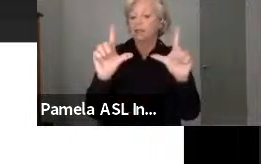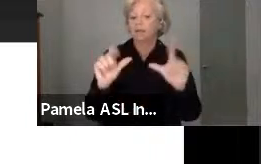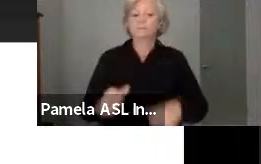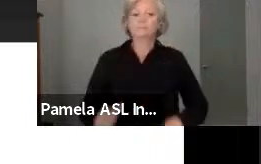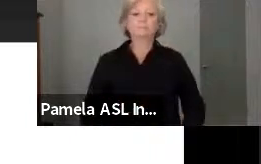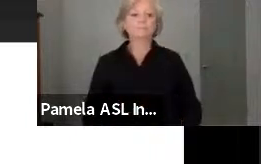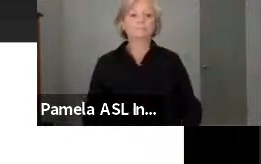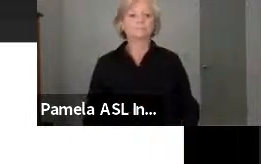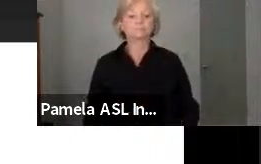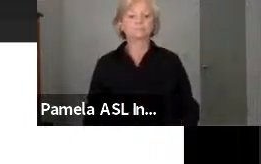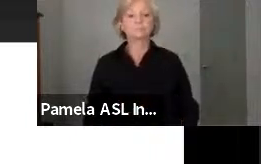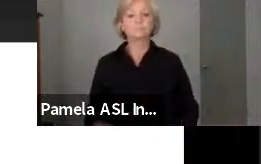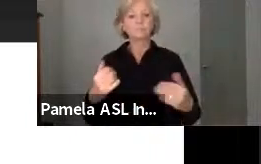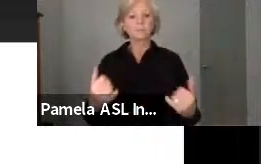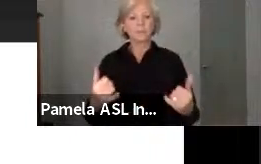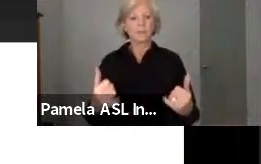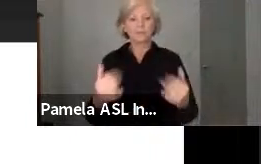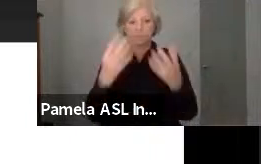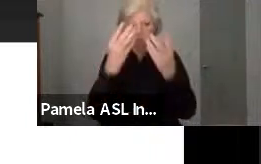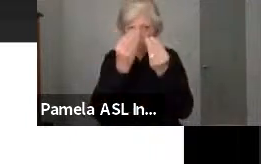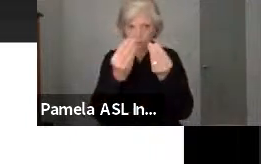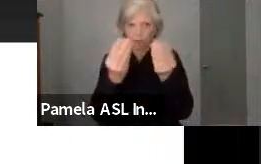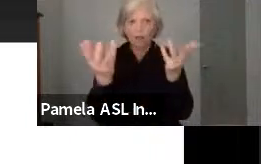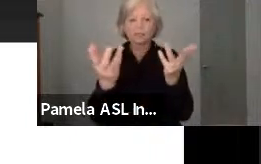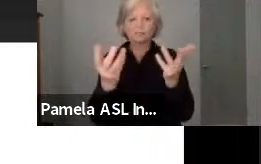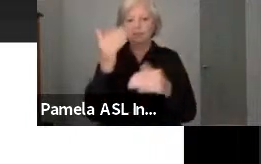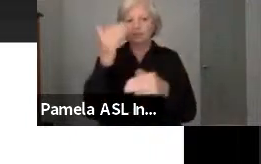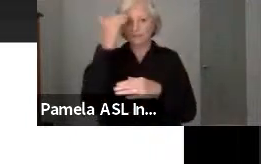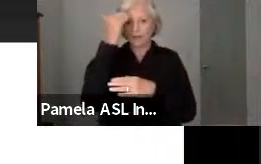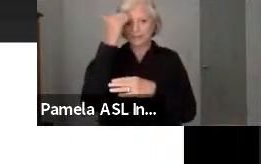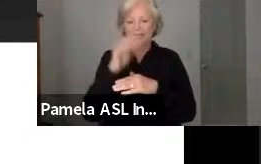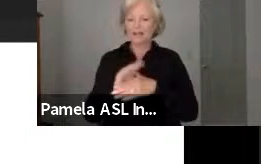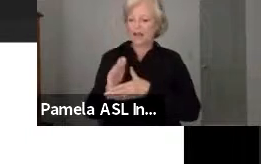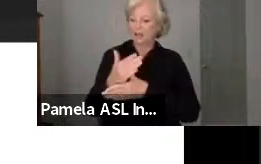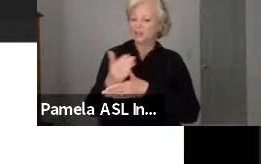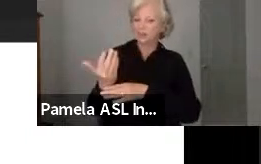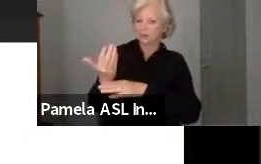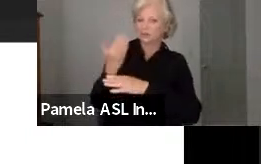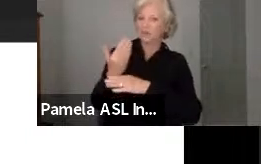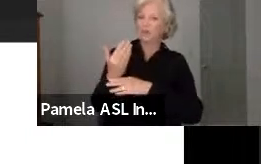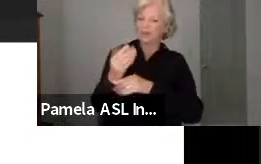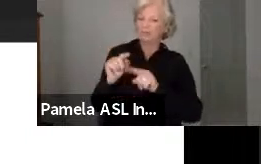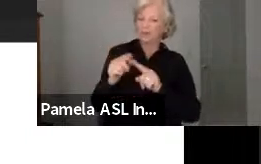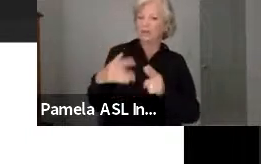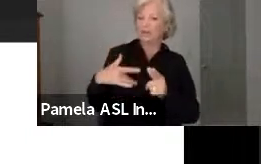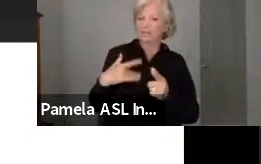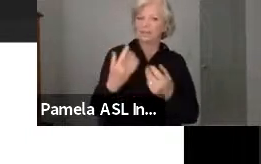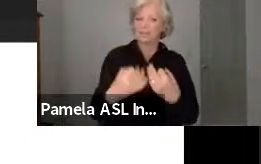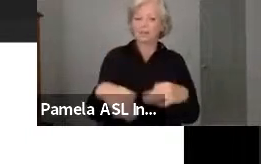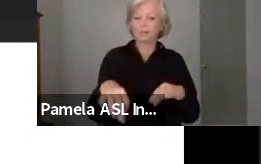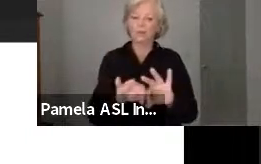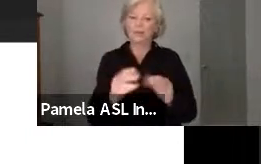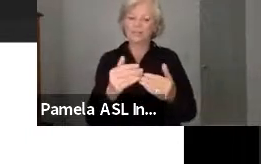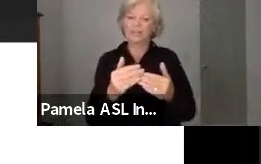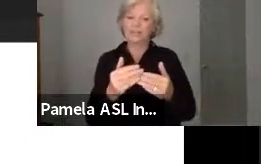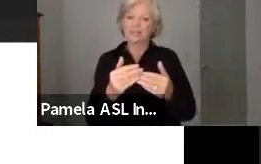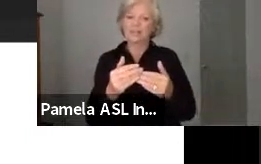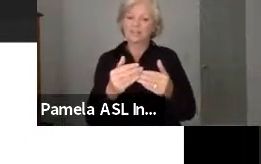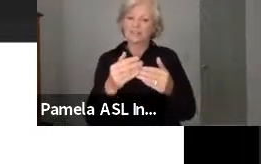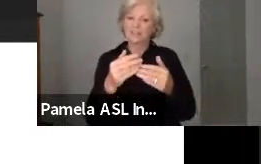And this is our acknowledgement slides. I shared this the last time. It's always important to give props to the people who are